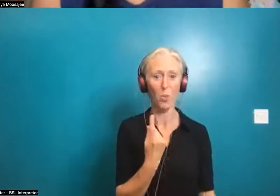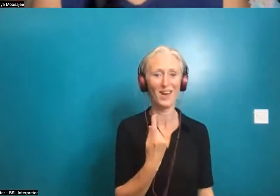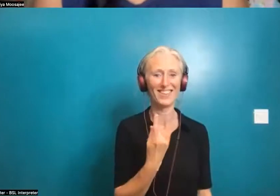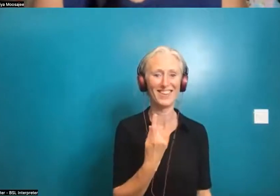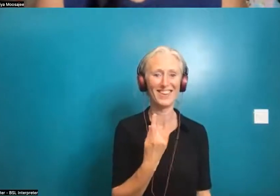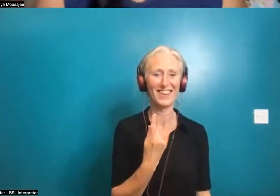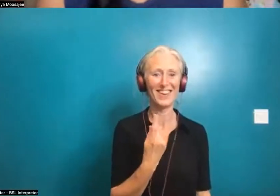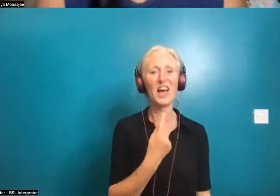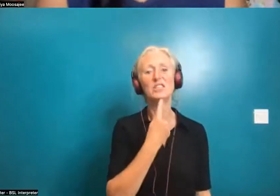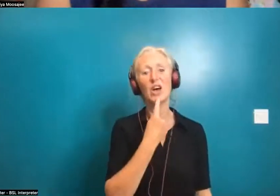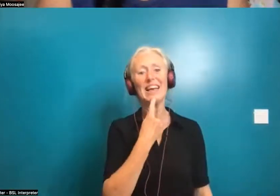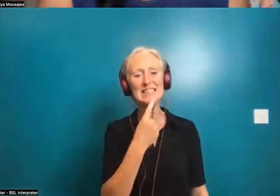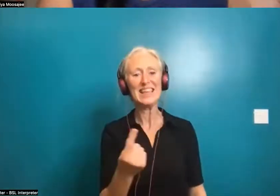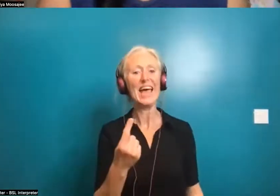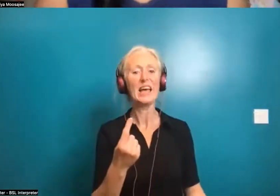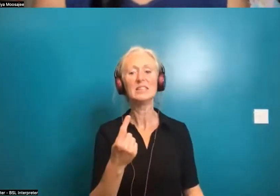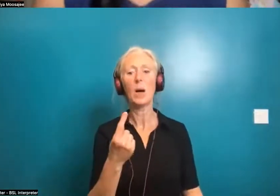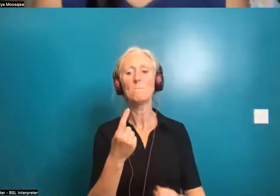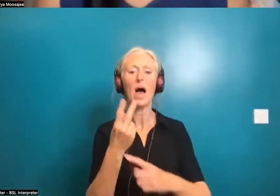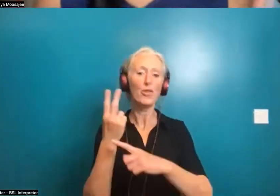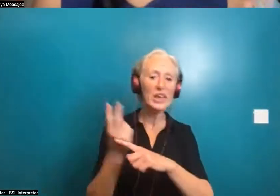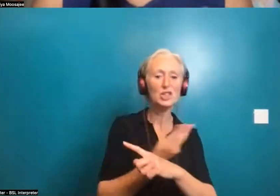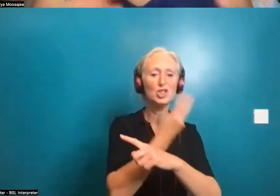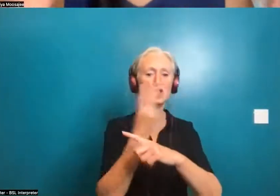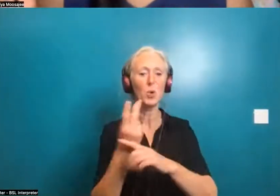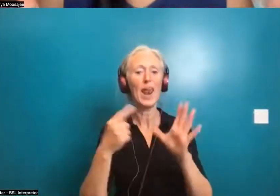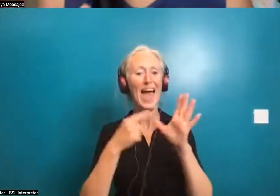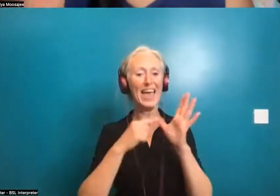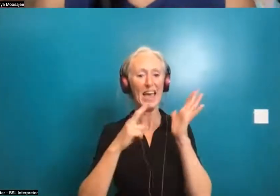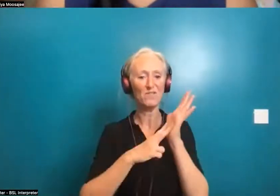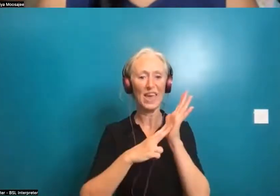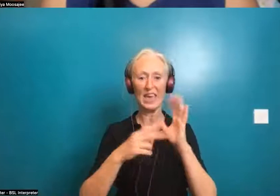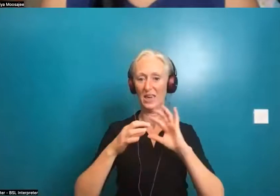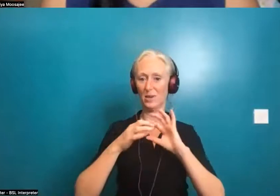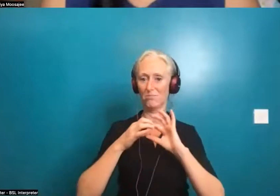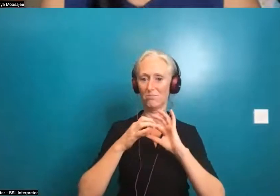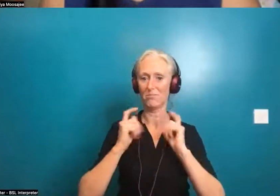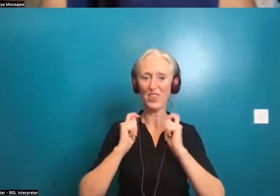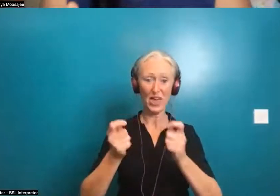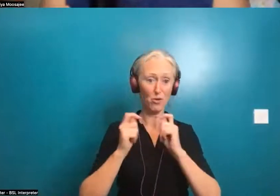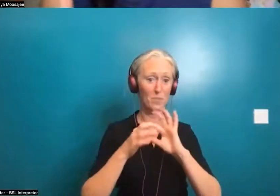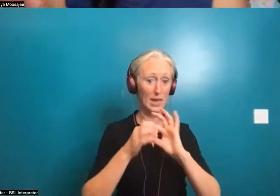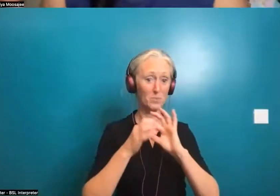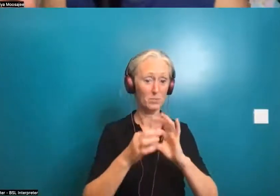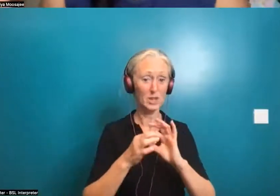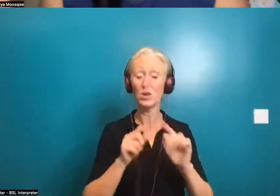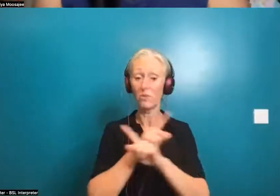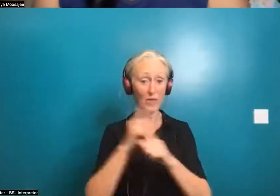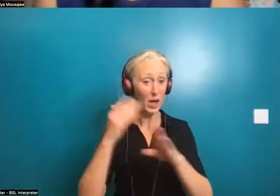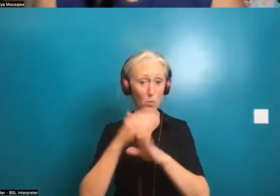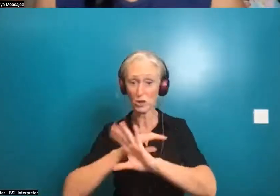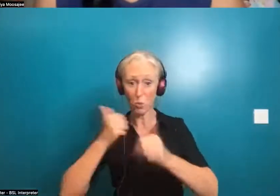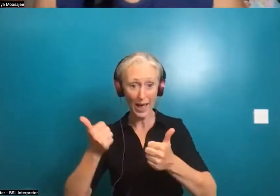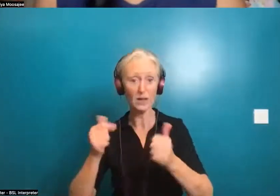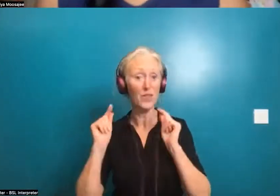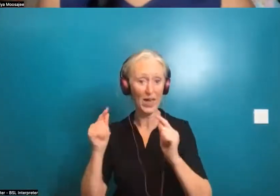about the dual AAV therapy that's being developed. And obviously, if that goes well, then that will come through. But it's just, you